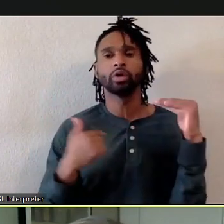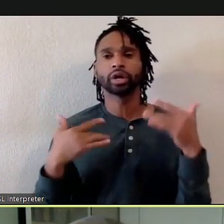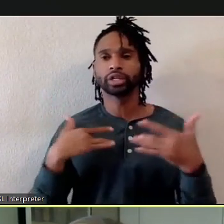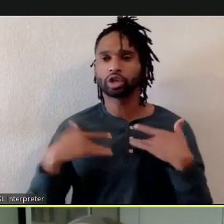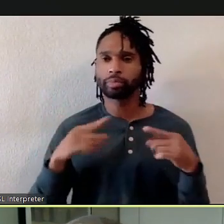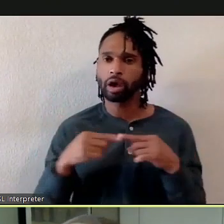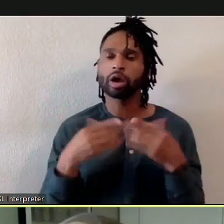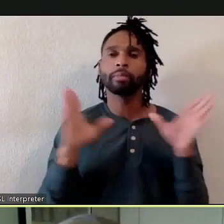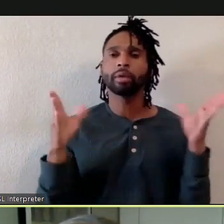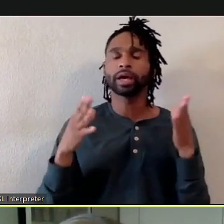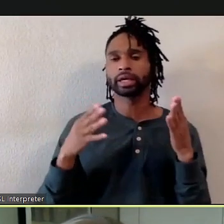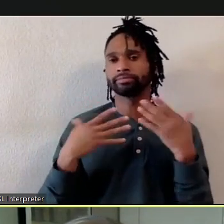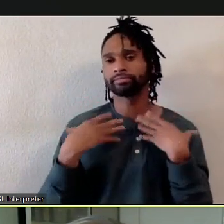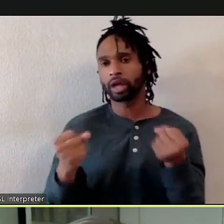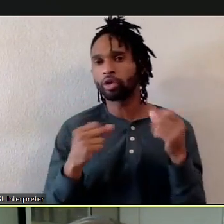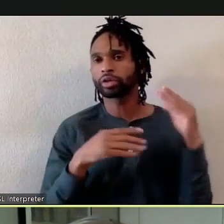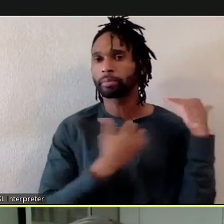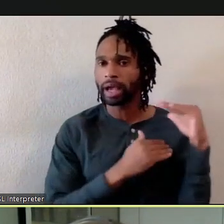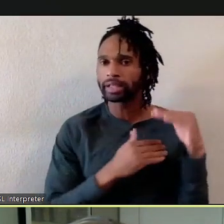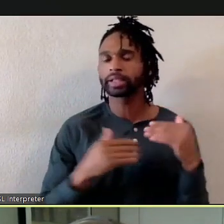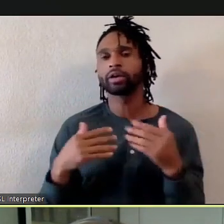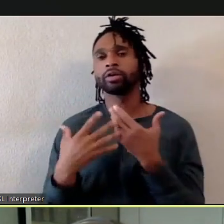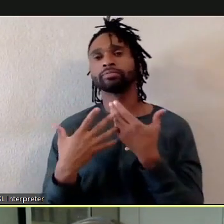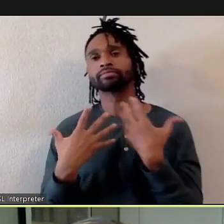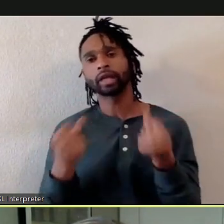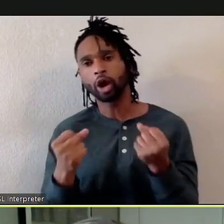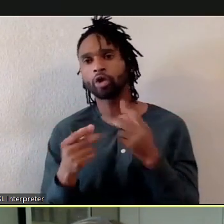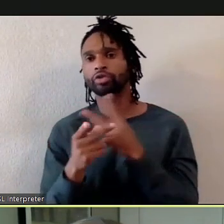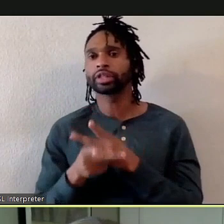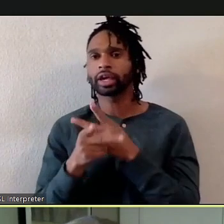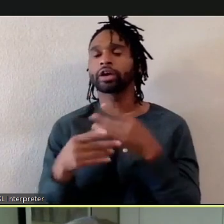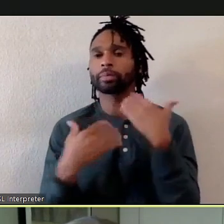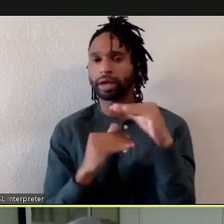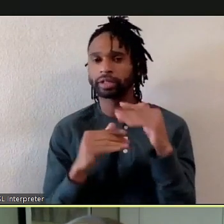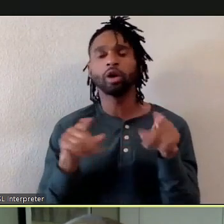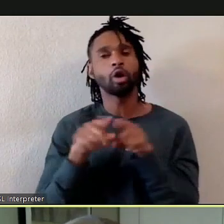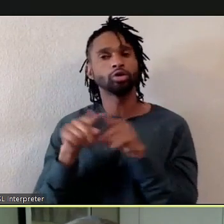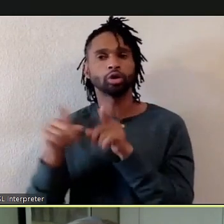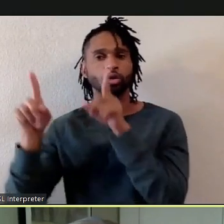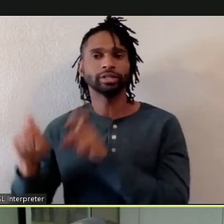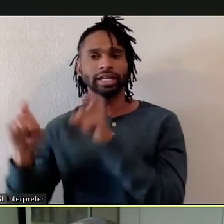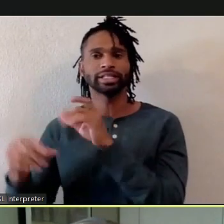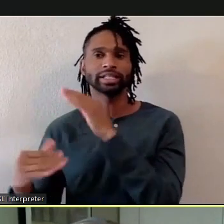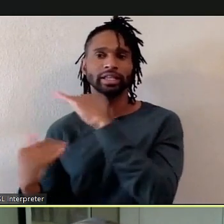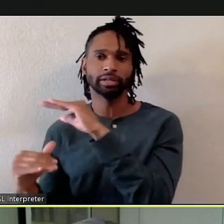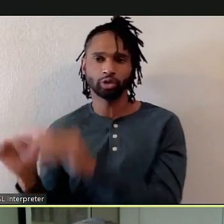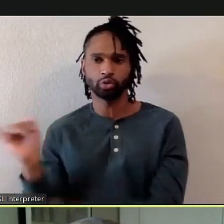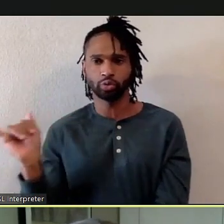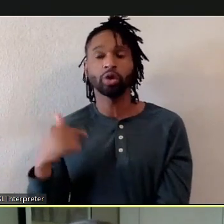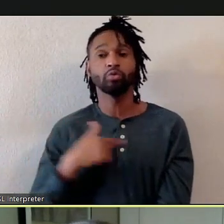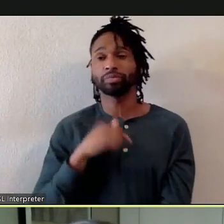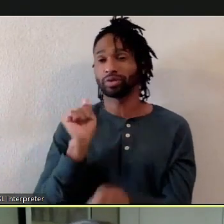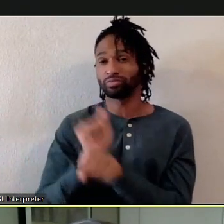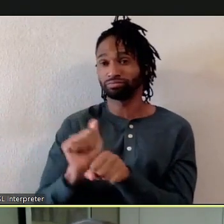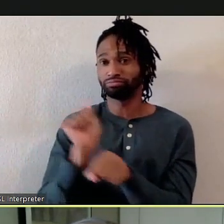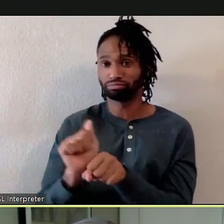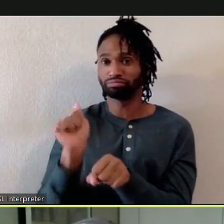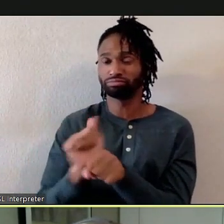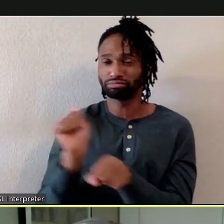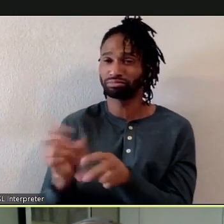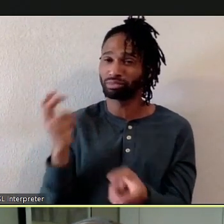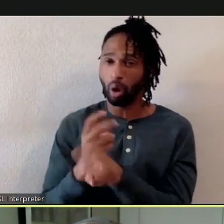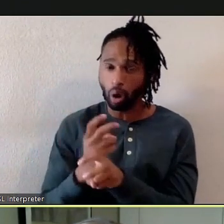health capacity, our healthcare capacity, and that does include our testing capacity. And so we have been working diligently in